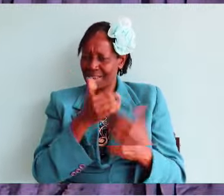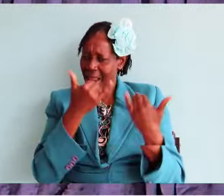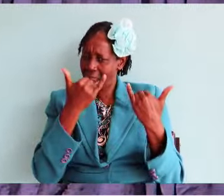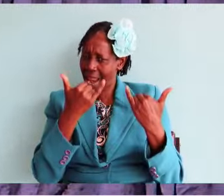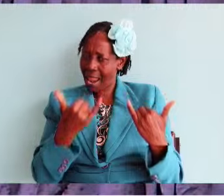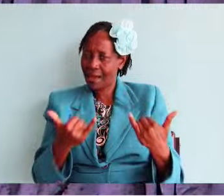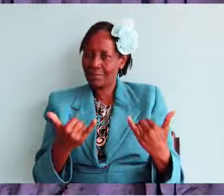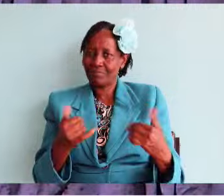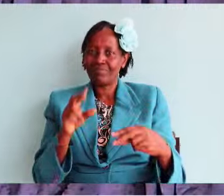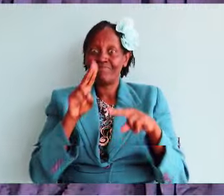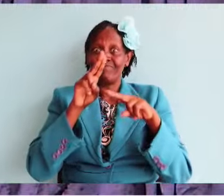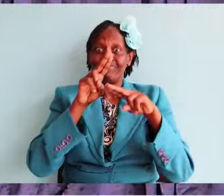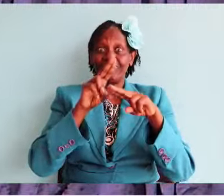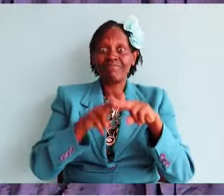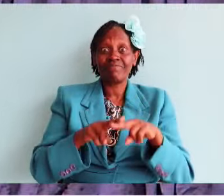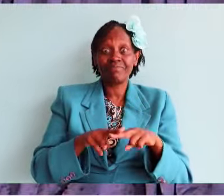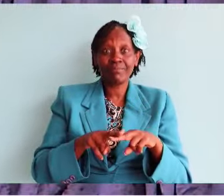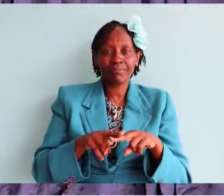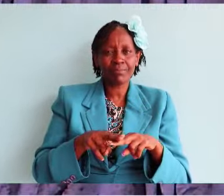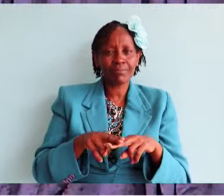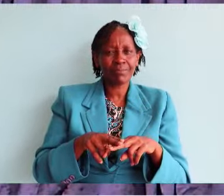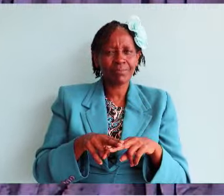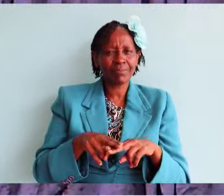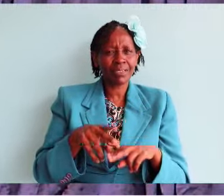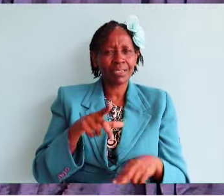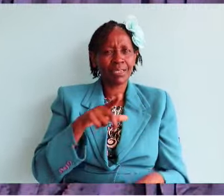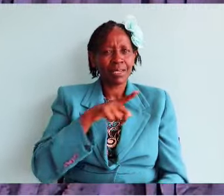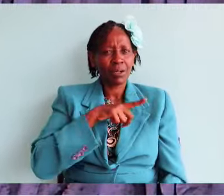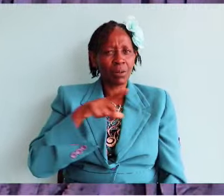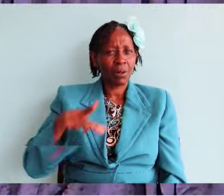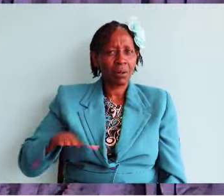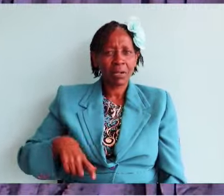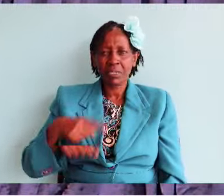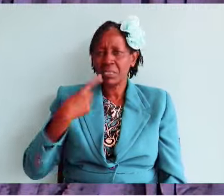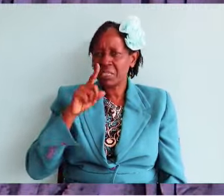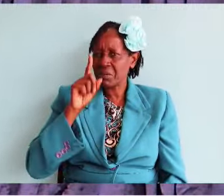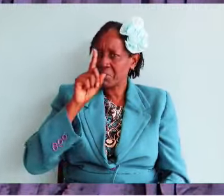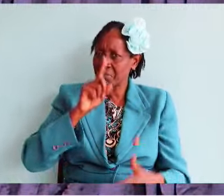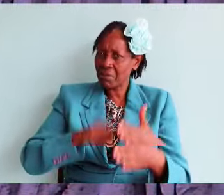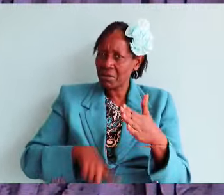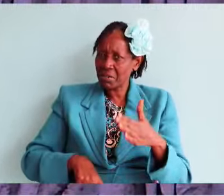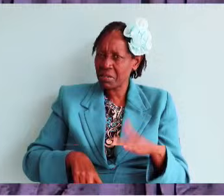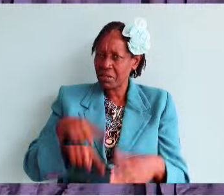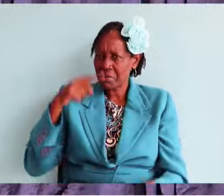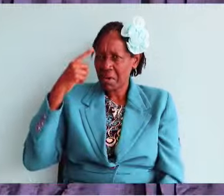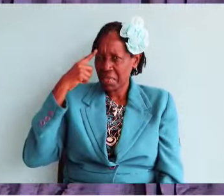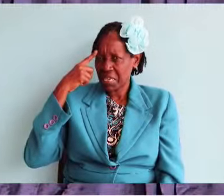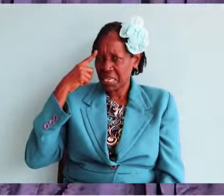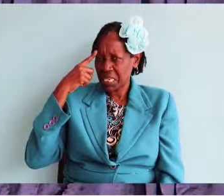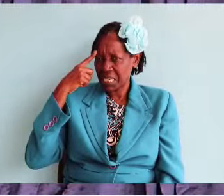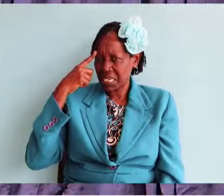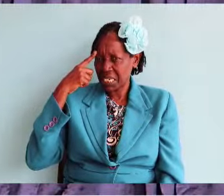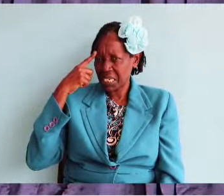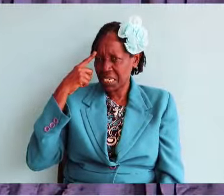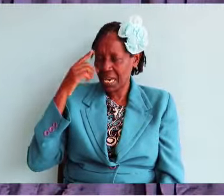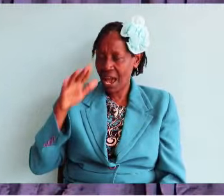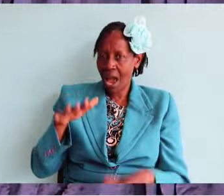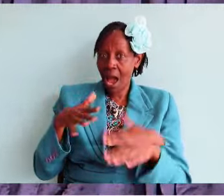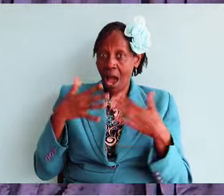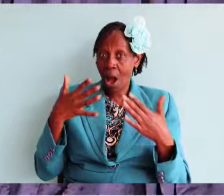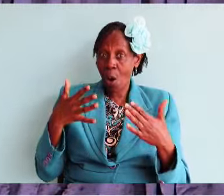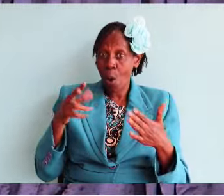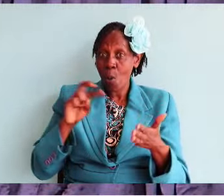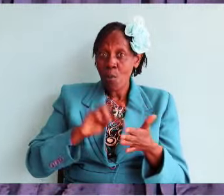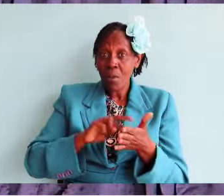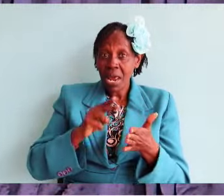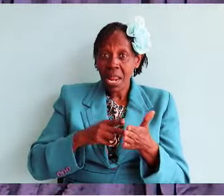do this. And the Lord said, you are thinking more of yourself. It is like, I am not seen in the picture, only you. Therefore, your life will